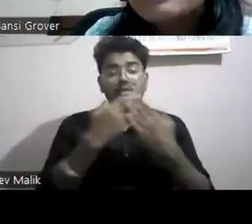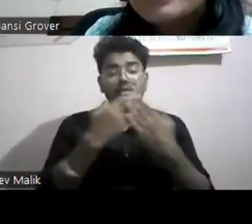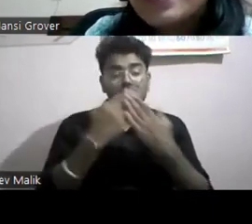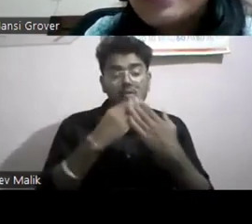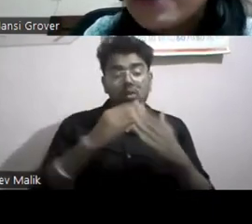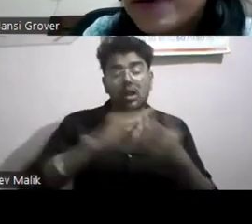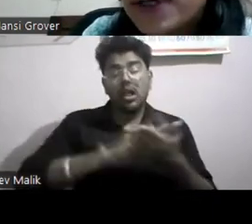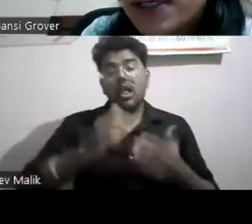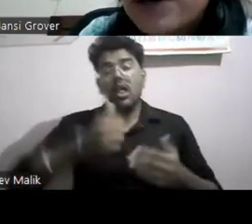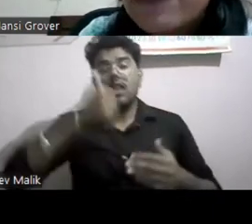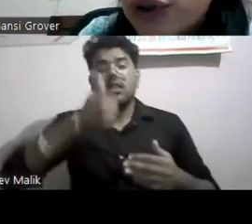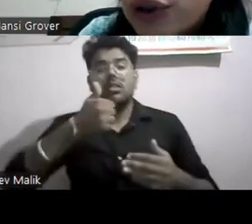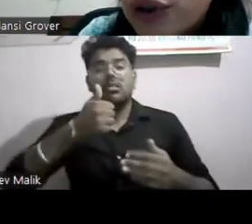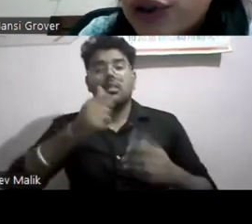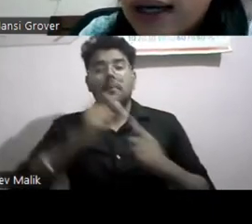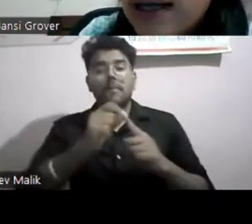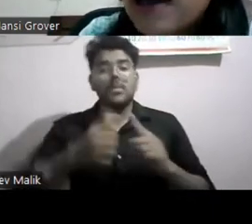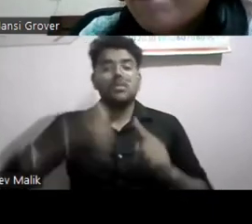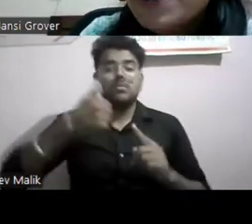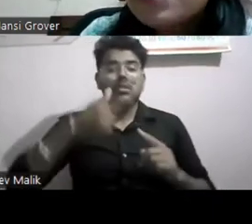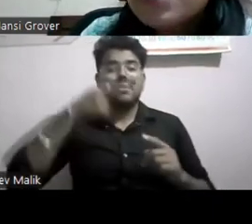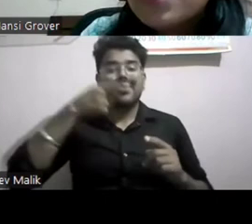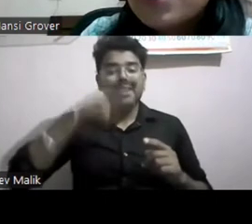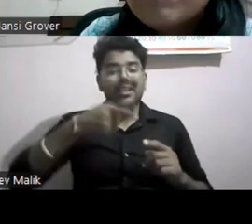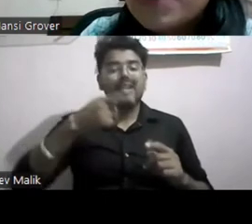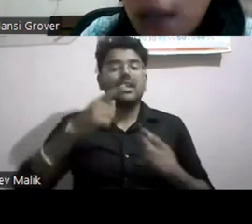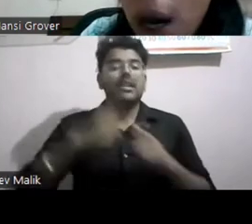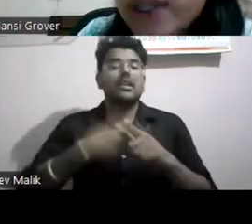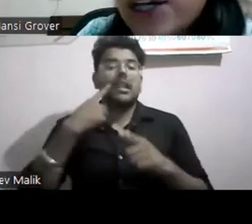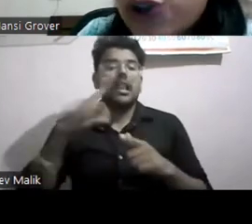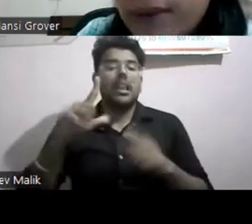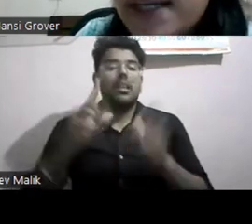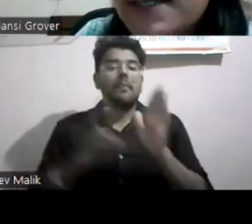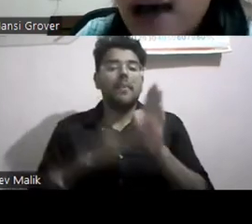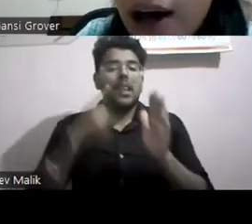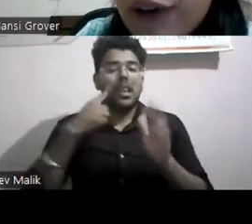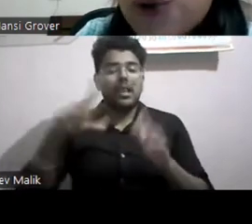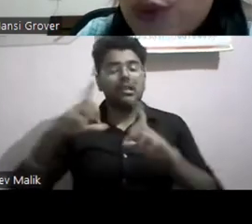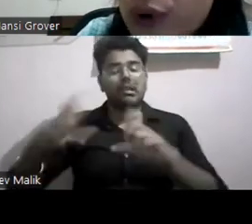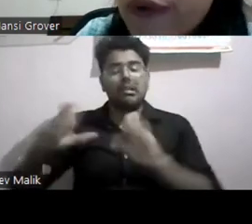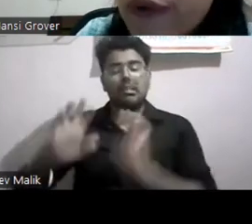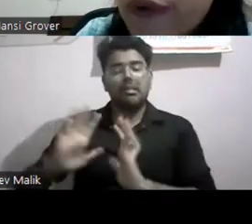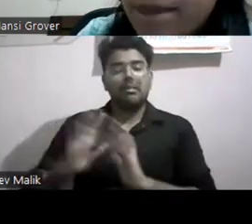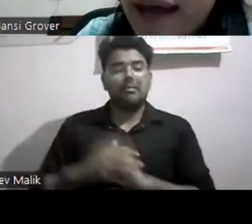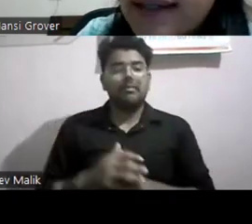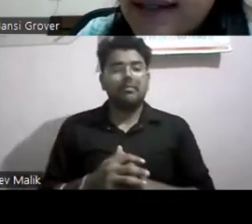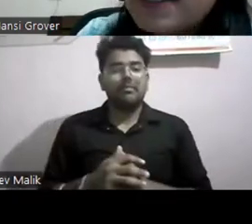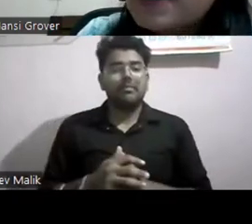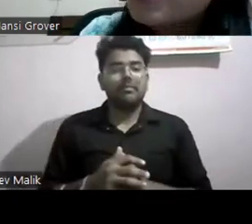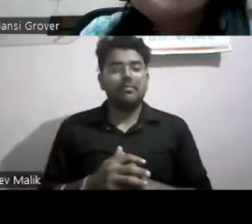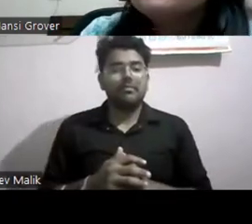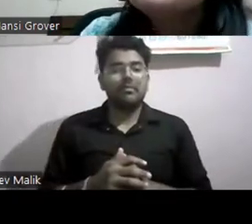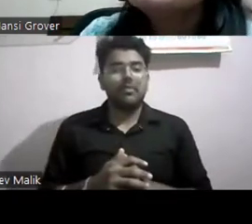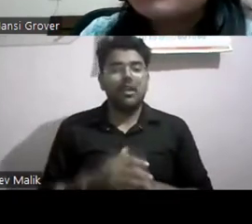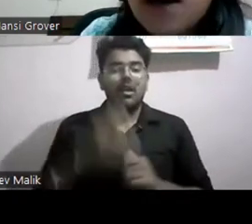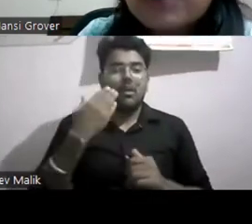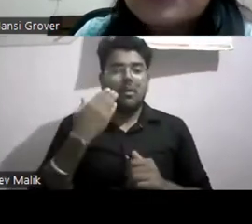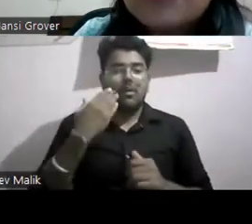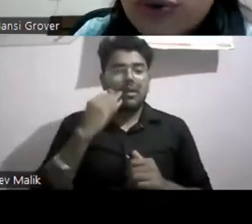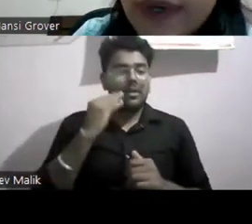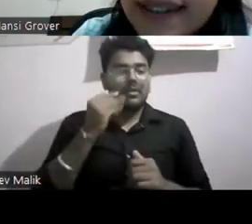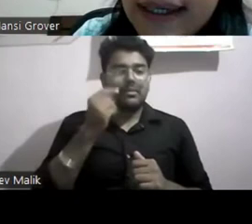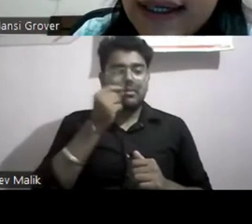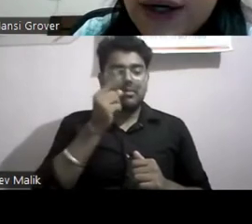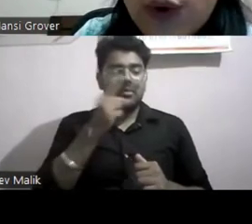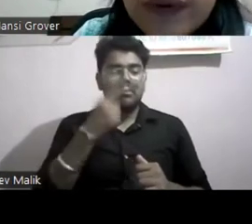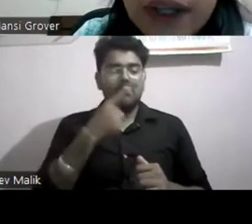he is like a caregiver here for Jhilmil. But now that Jhilmil is asked to move with her parents, Jhilmil is